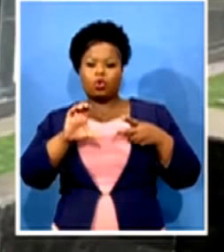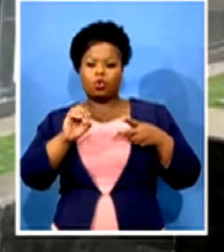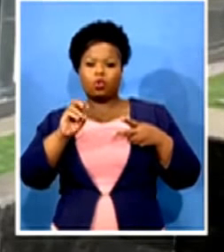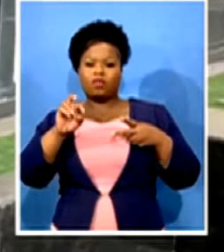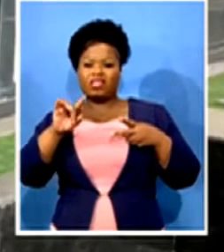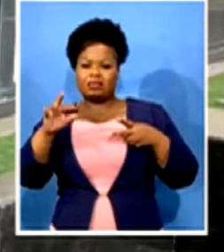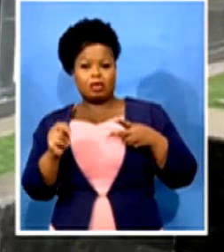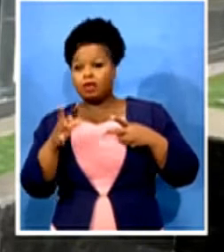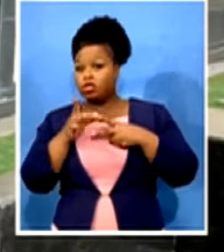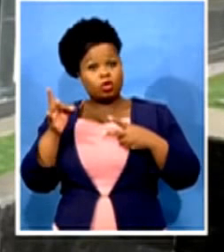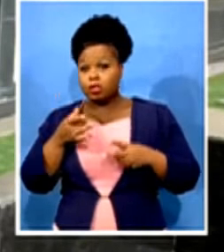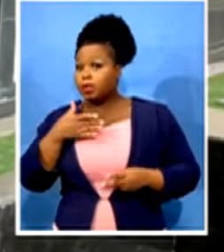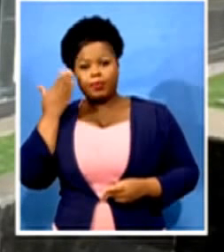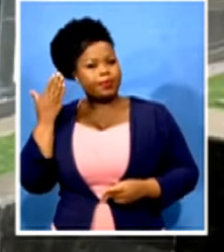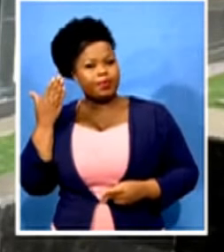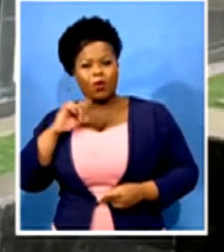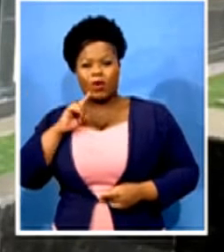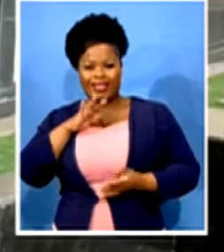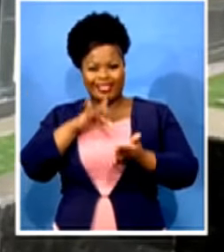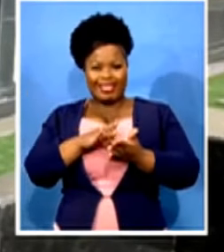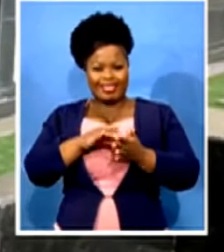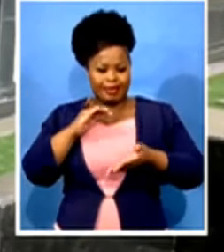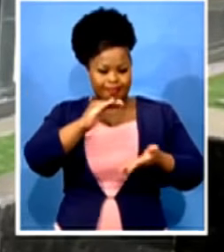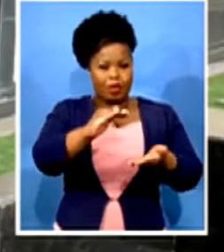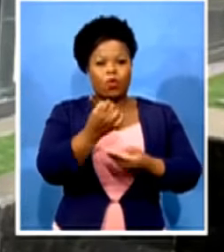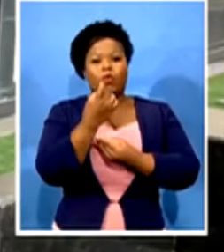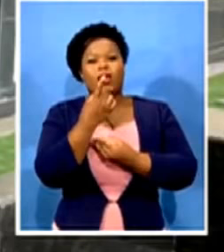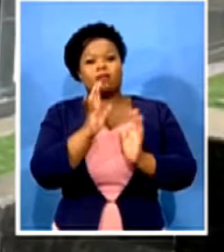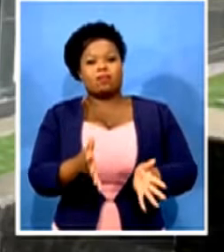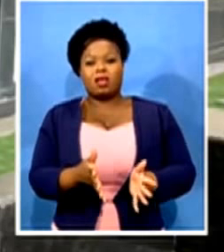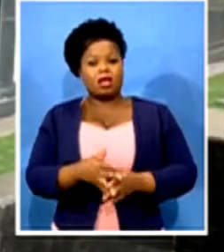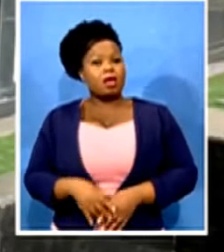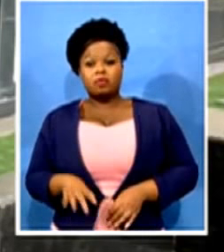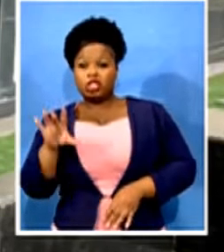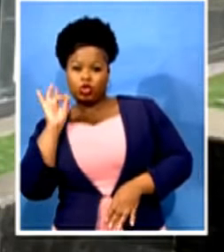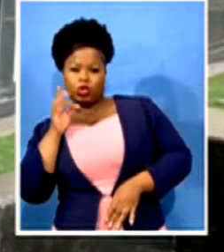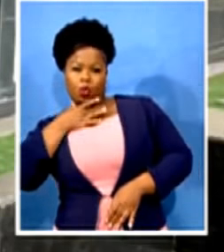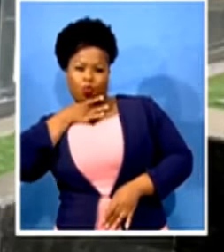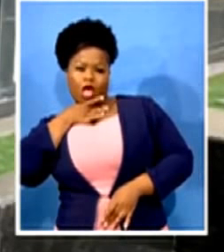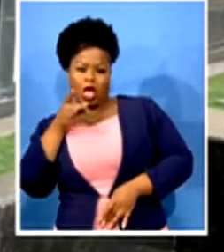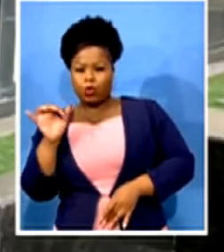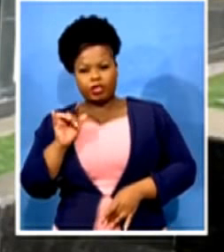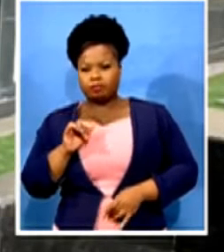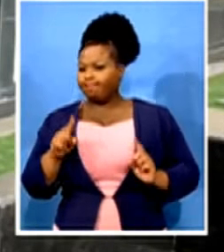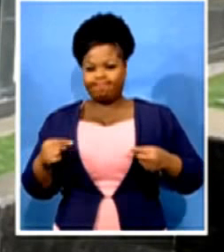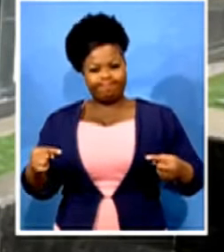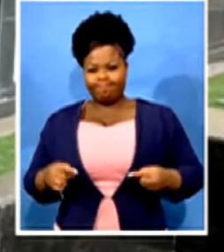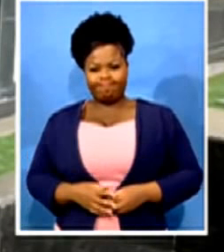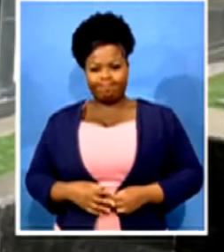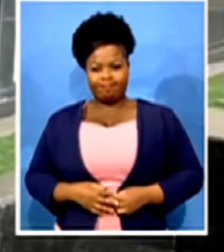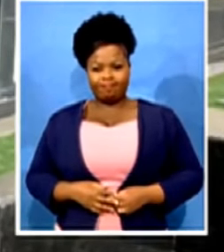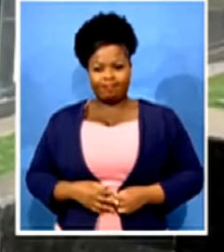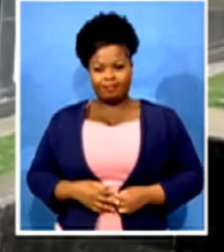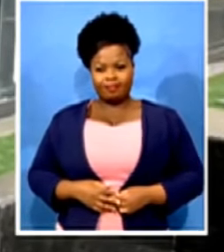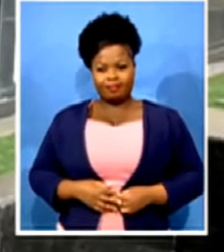only one vaccine. They will not be allowed to pick which vaccine they want to get, but anyone who is getting Covaxin, which is